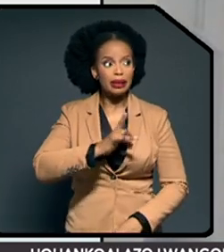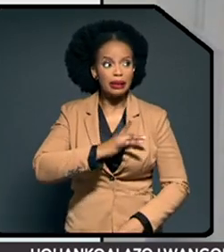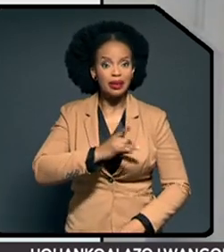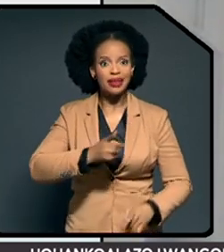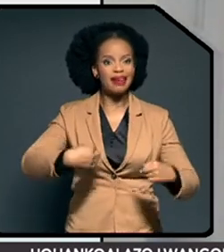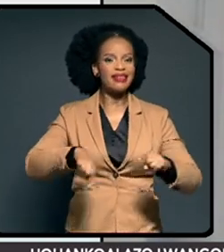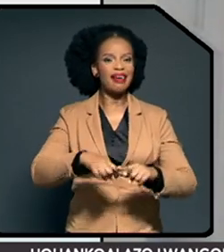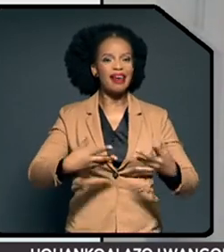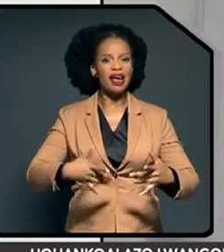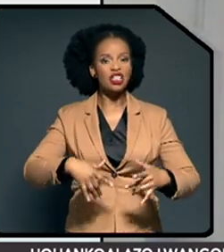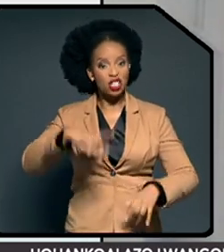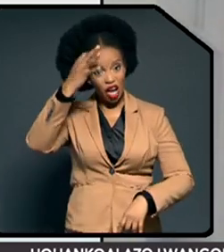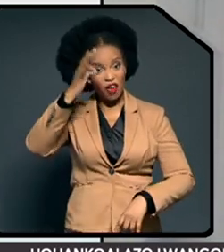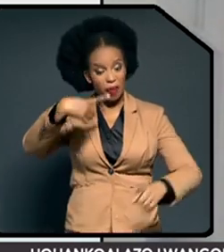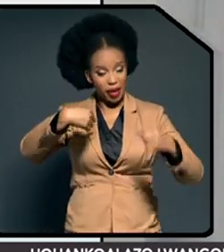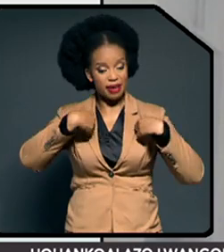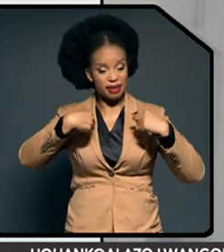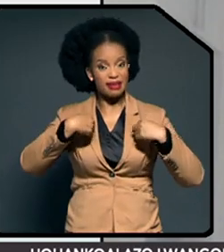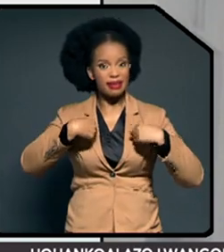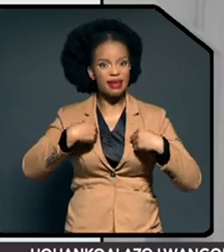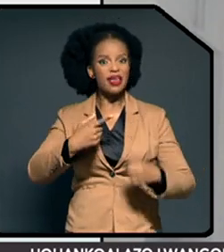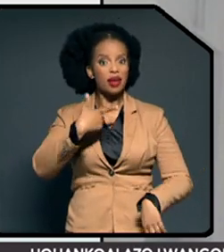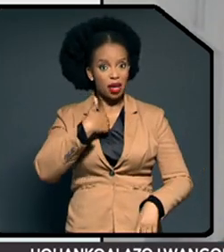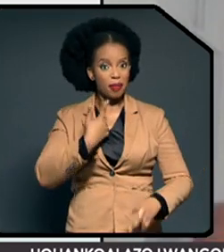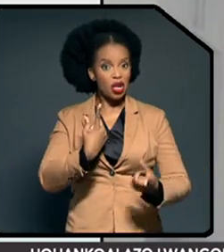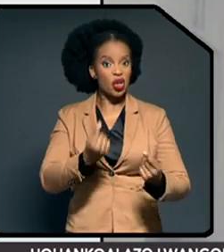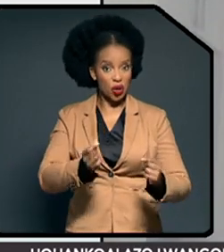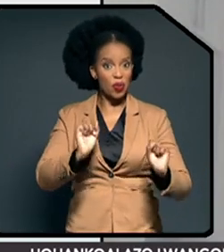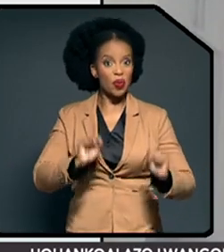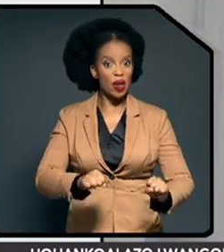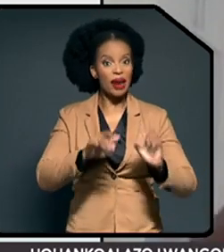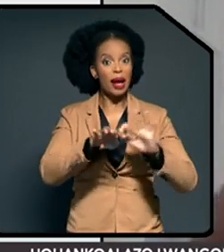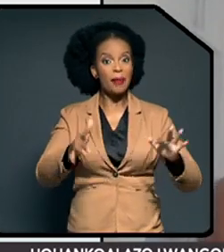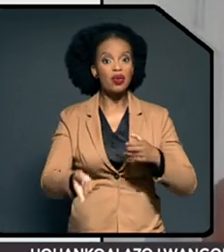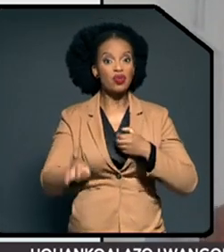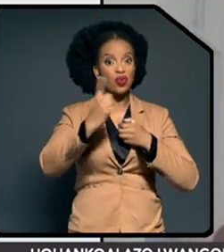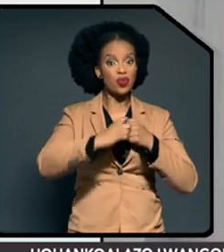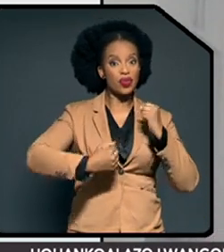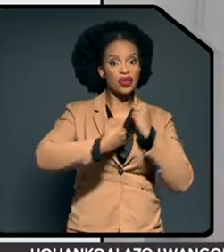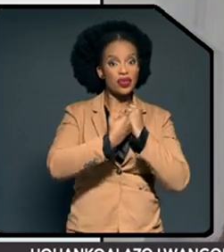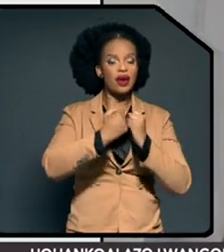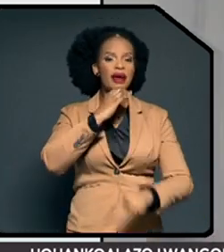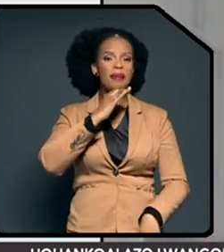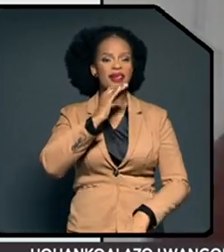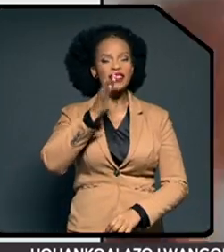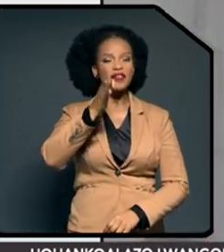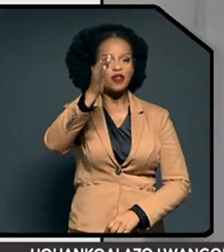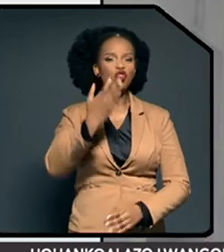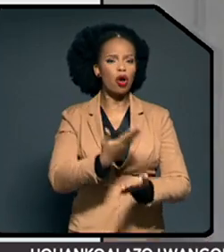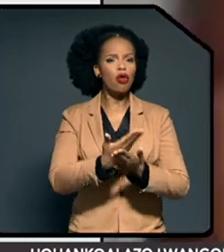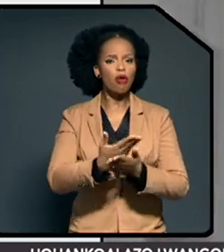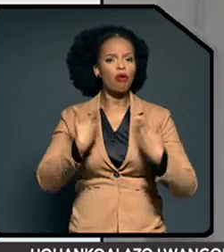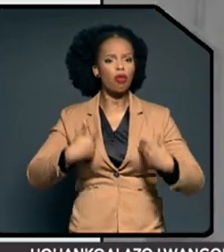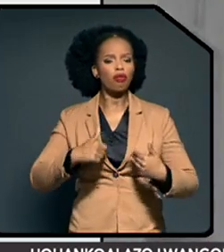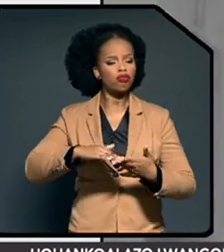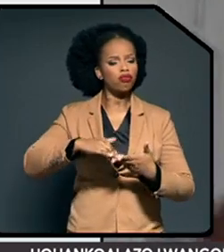in waiting. If le nto sinokwazi uyenza abantu basijoyine, it means uba ngenye imini sinako unikhupha. Le